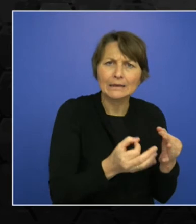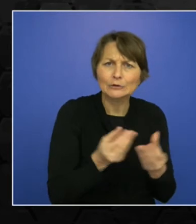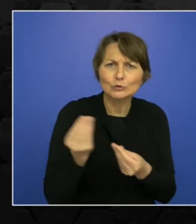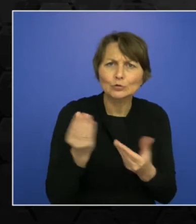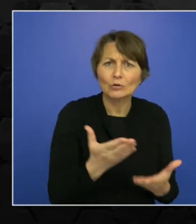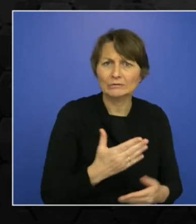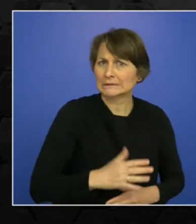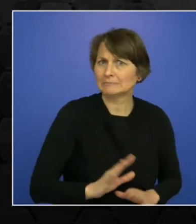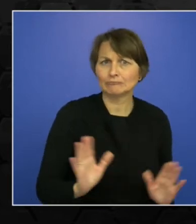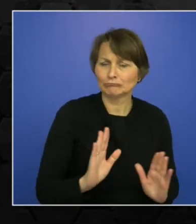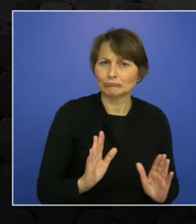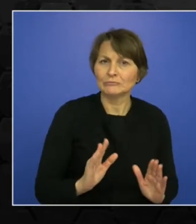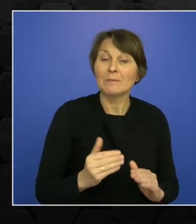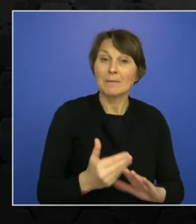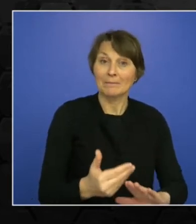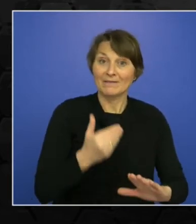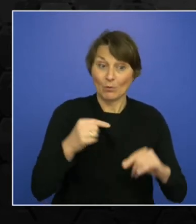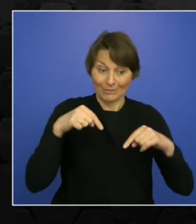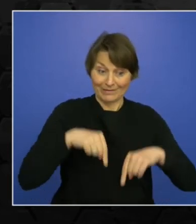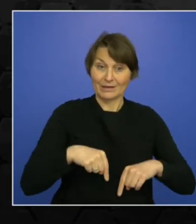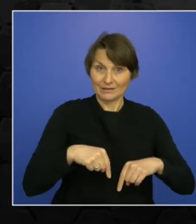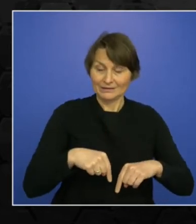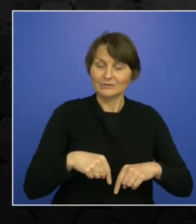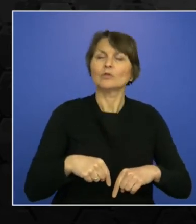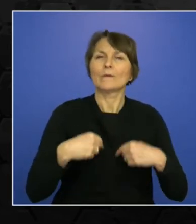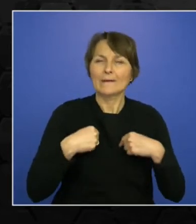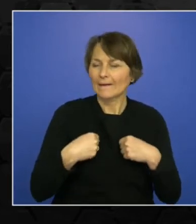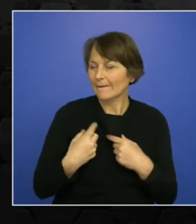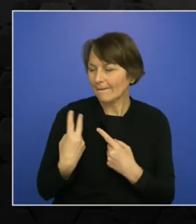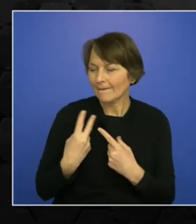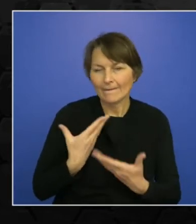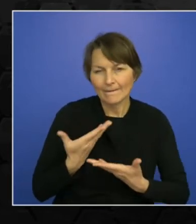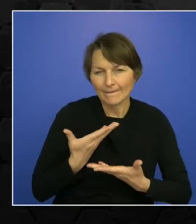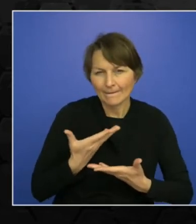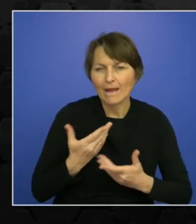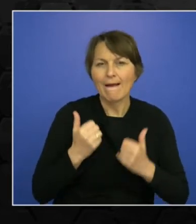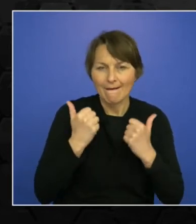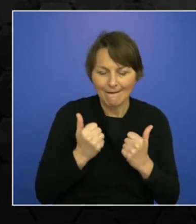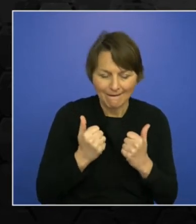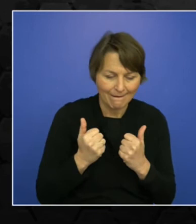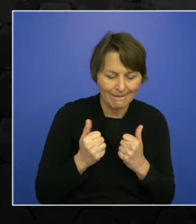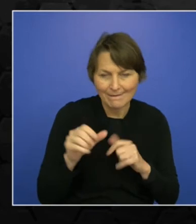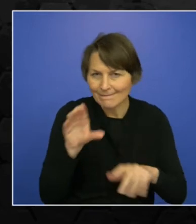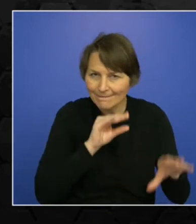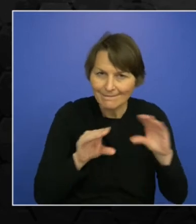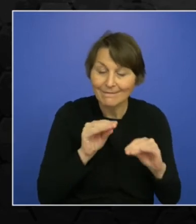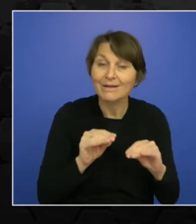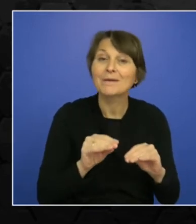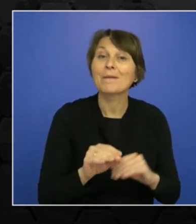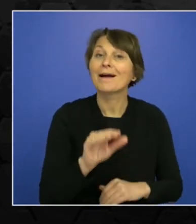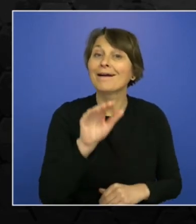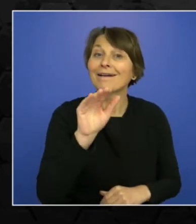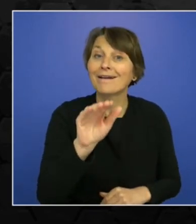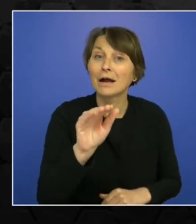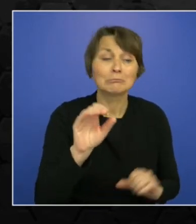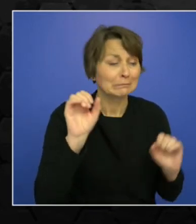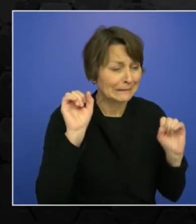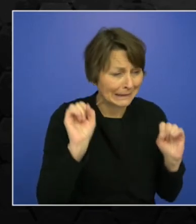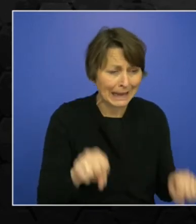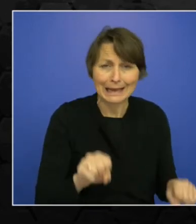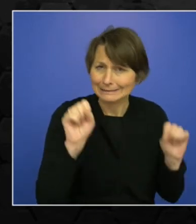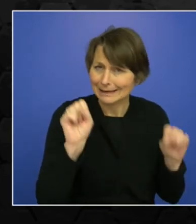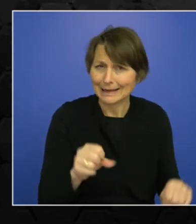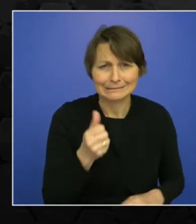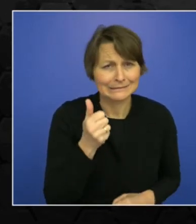this presentation for you guys. So just a quick reminder for you that you can do this, and you